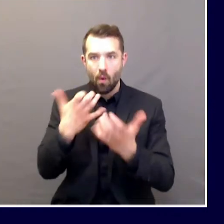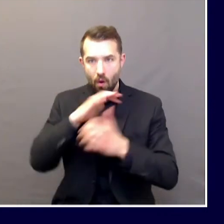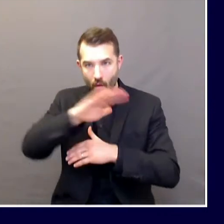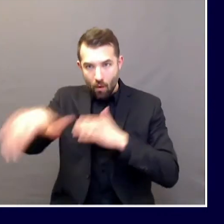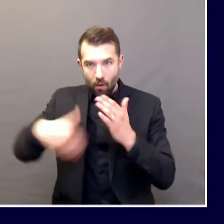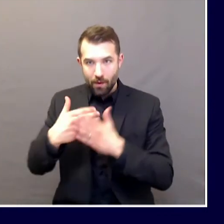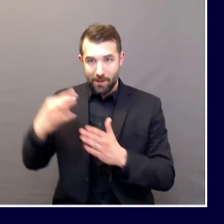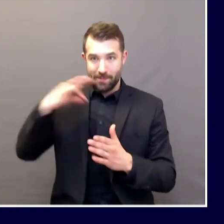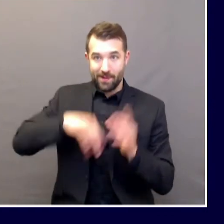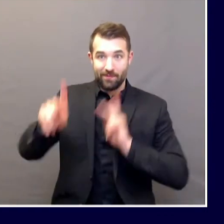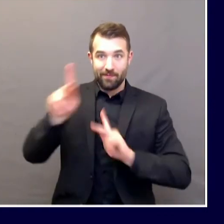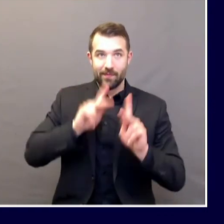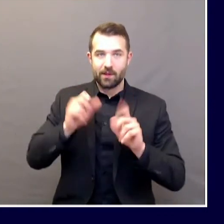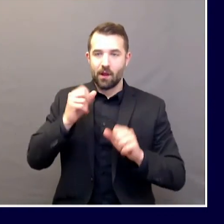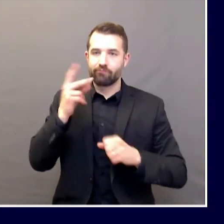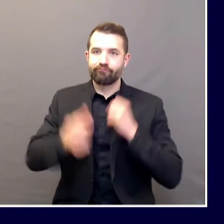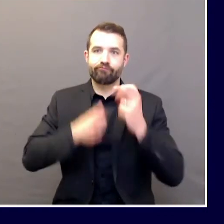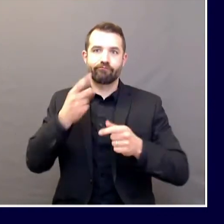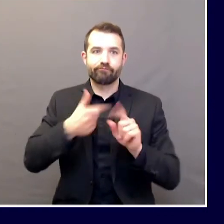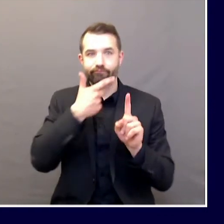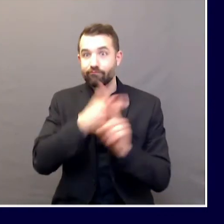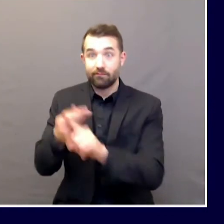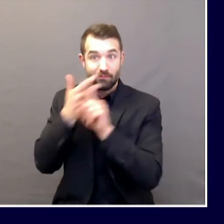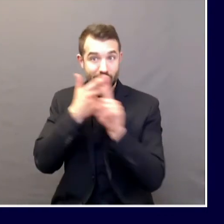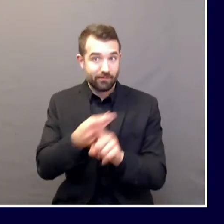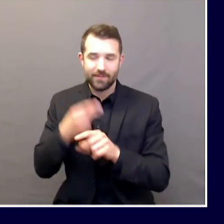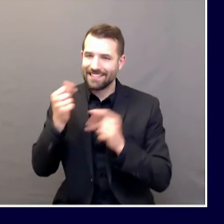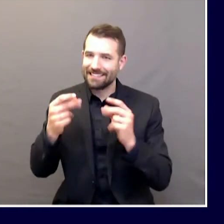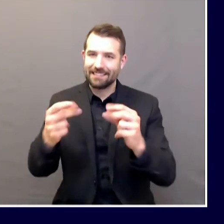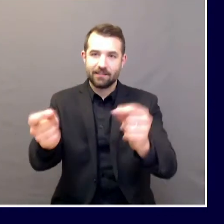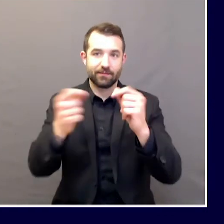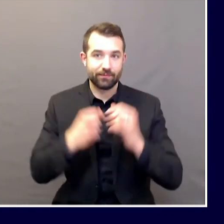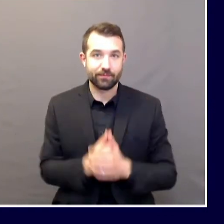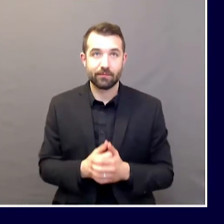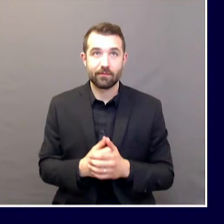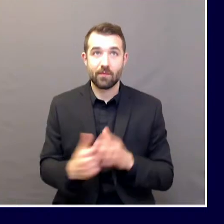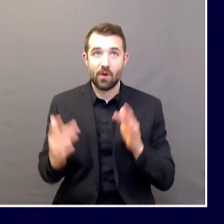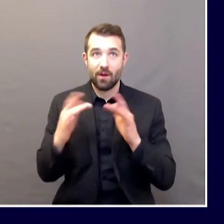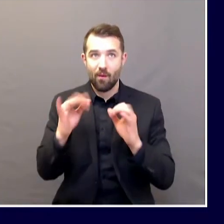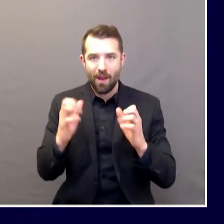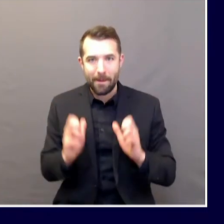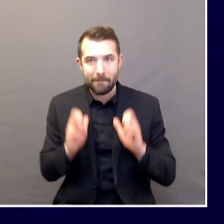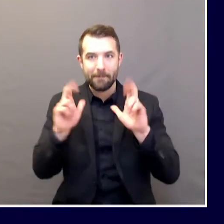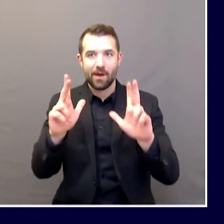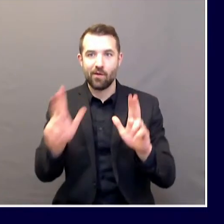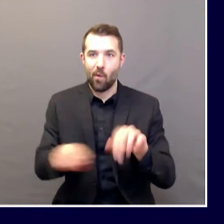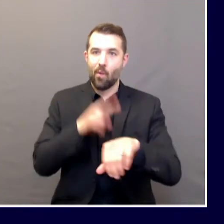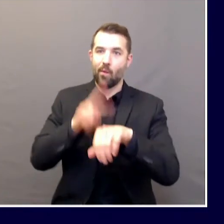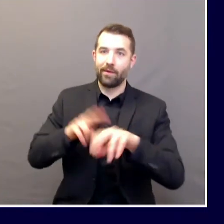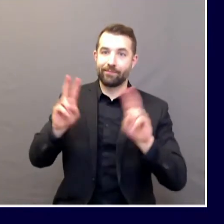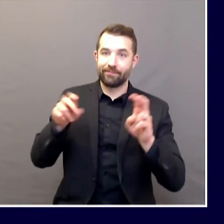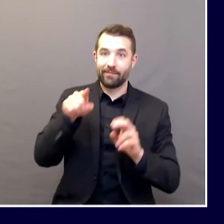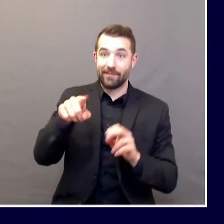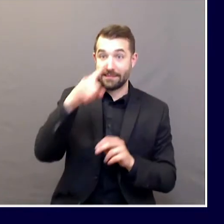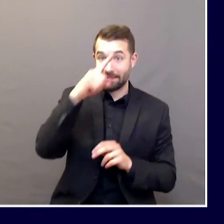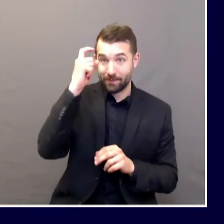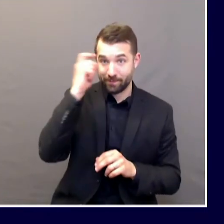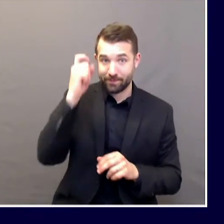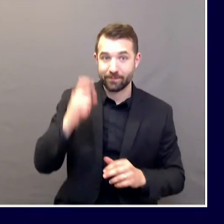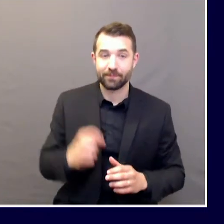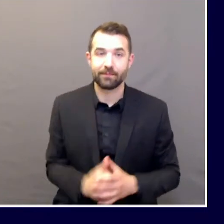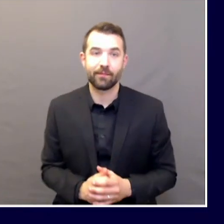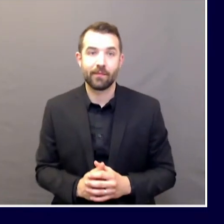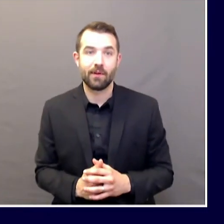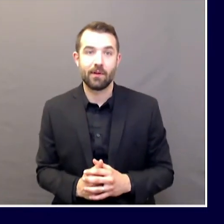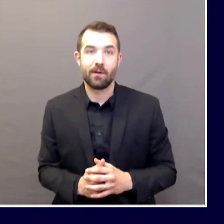mentioned a moment ago, we all want that return to normalcy. We all want this summer to be much unlike the summer of